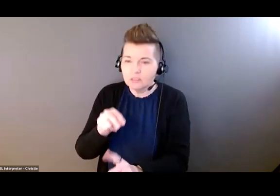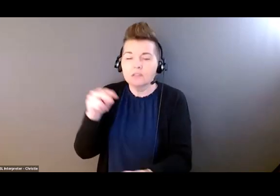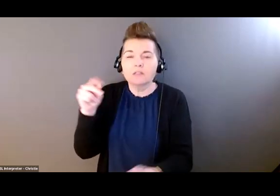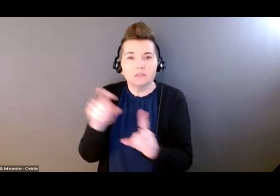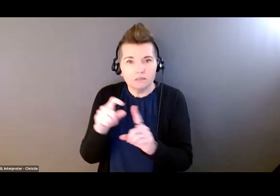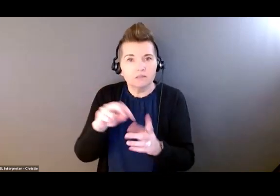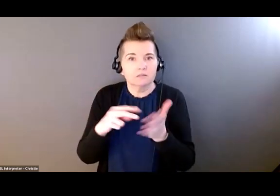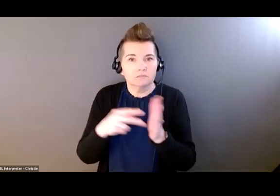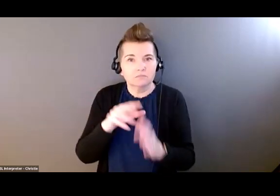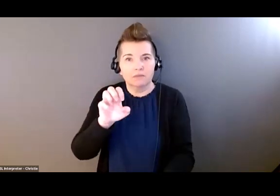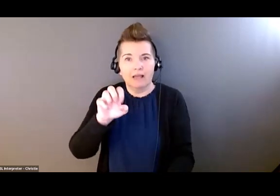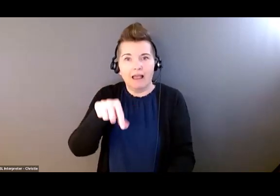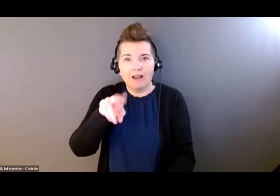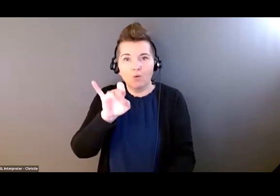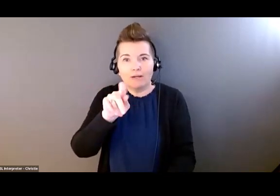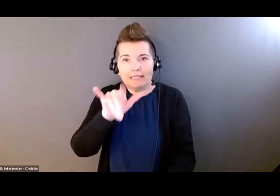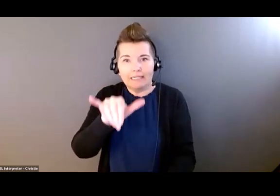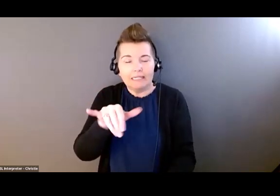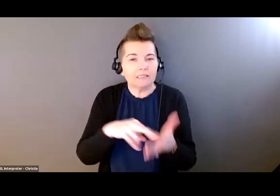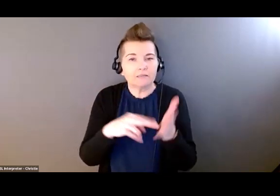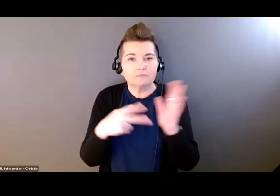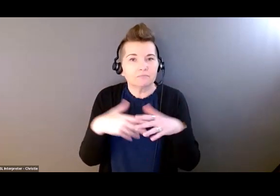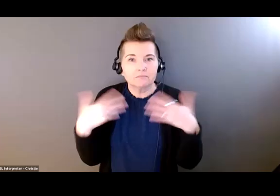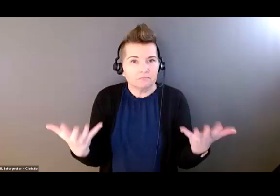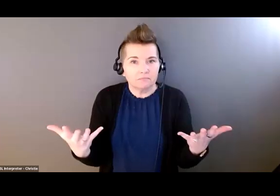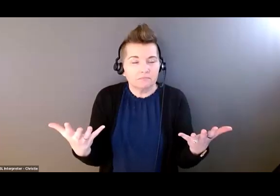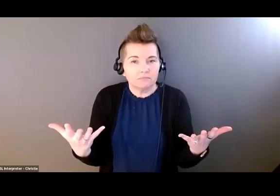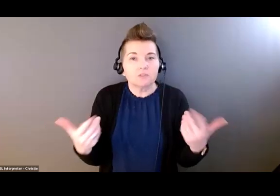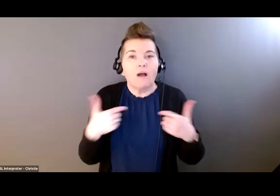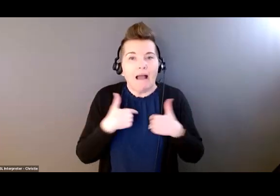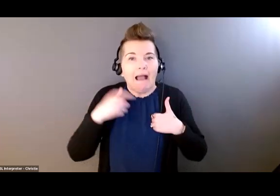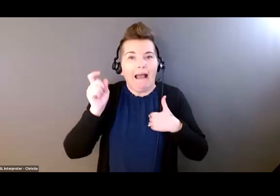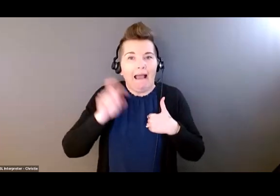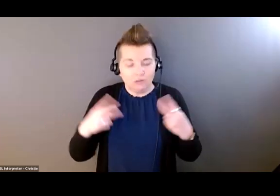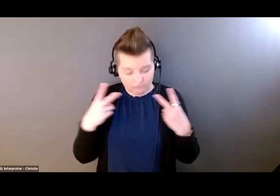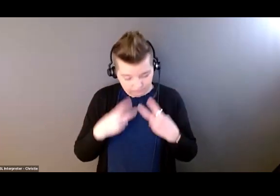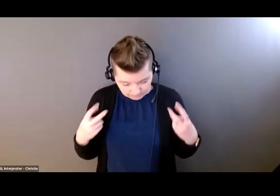I realized that my experiences really, really